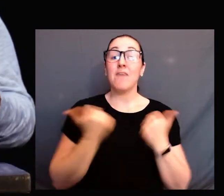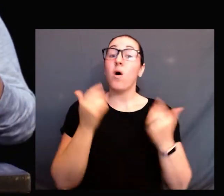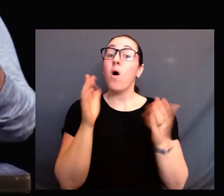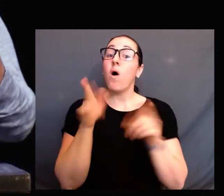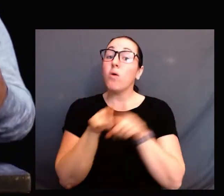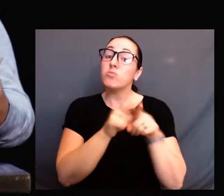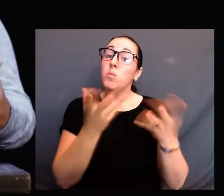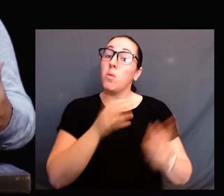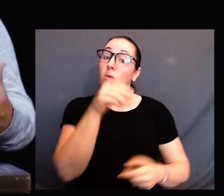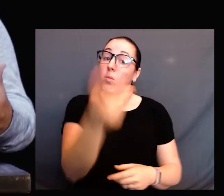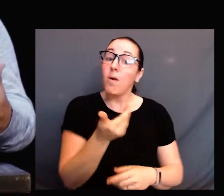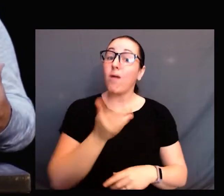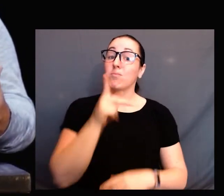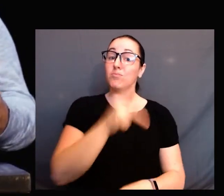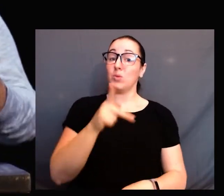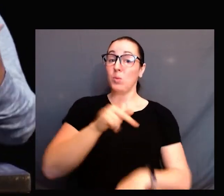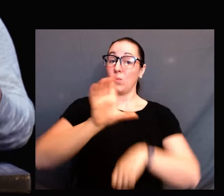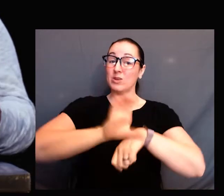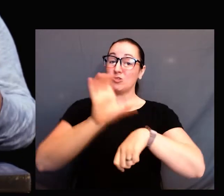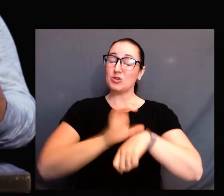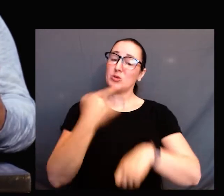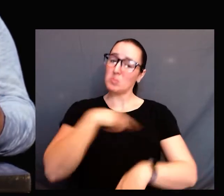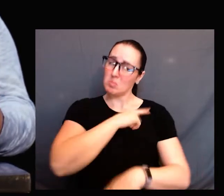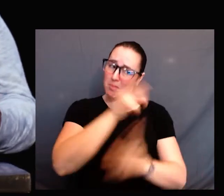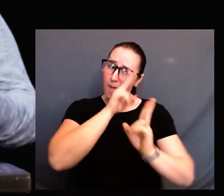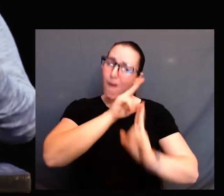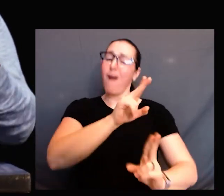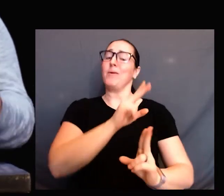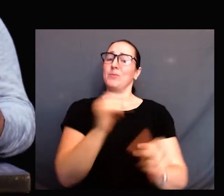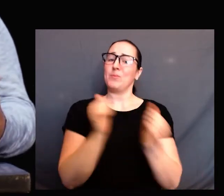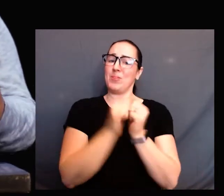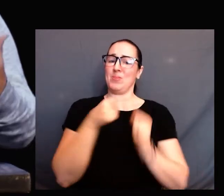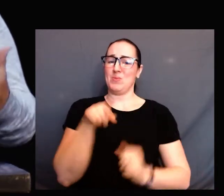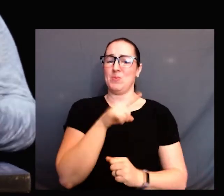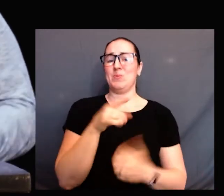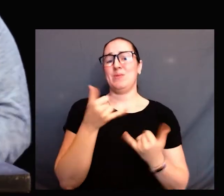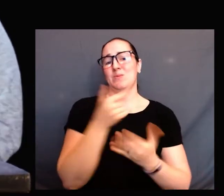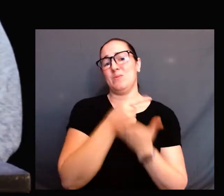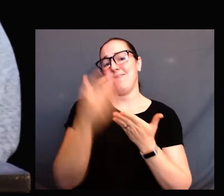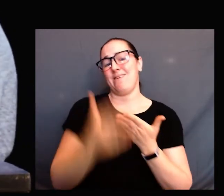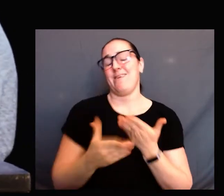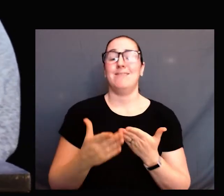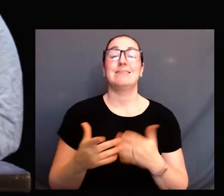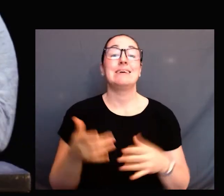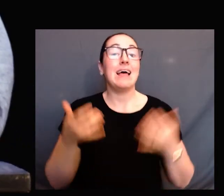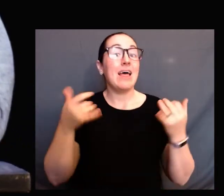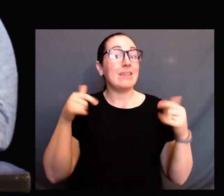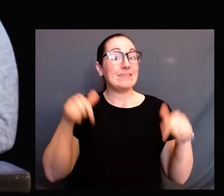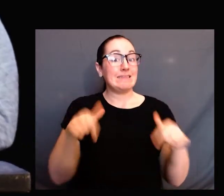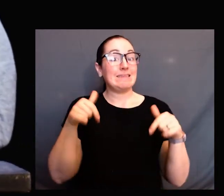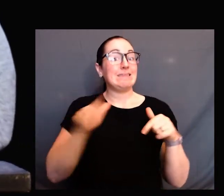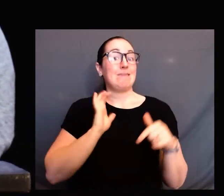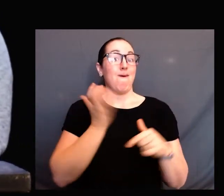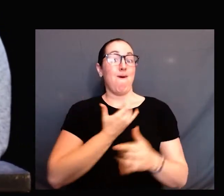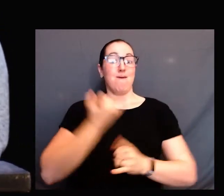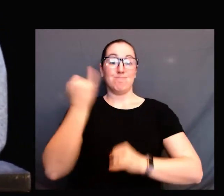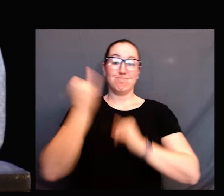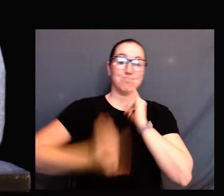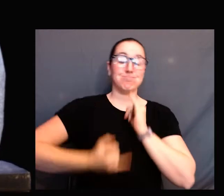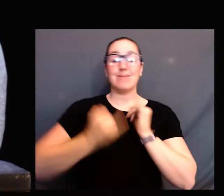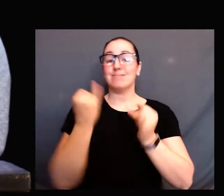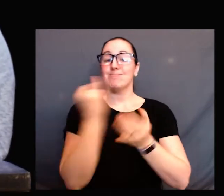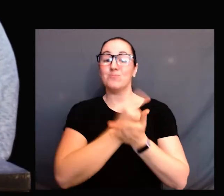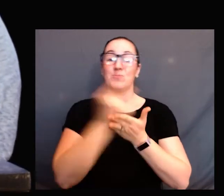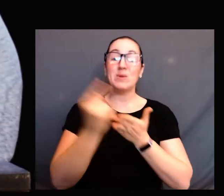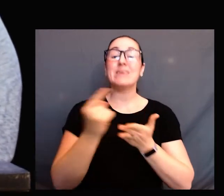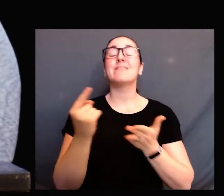want to welcome our Peoria campus. We're truly honored to be with you this weekend. Well, this is the final installment of